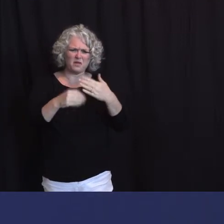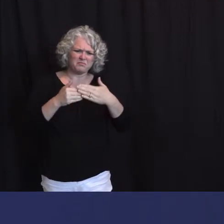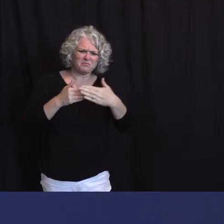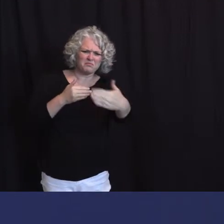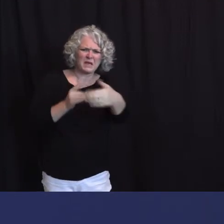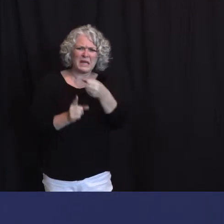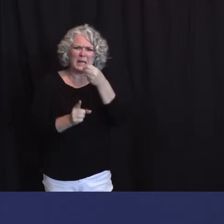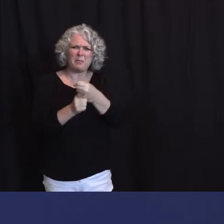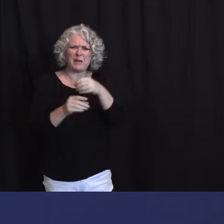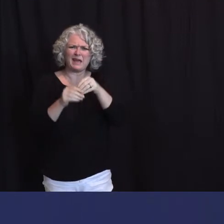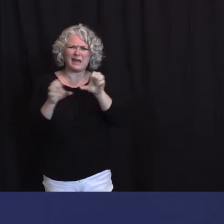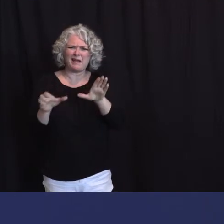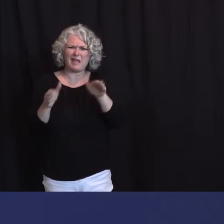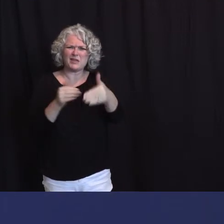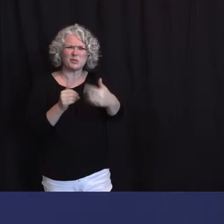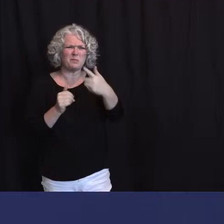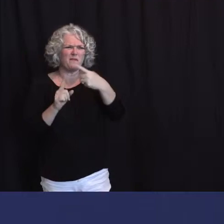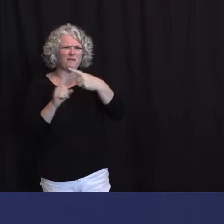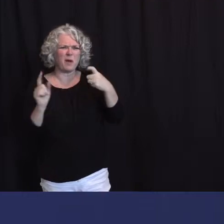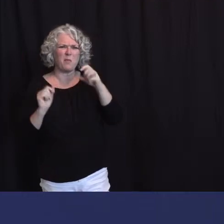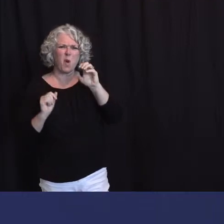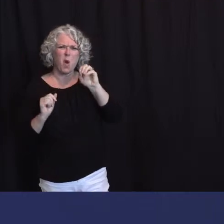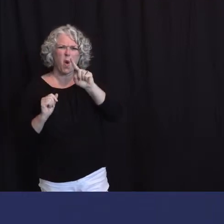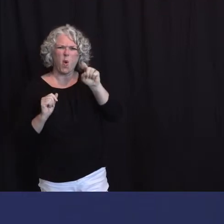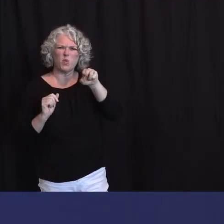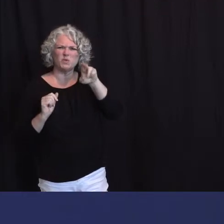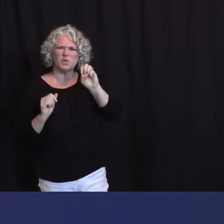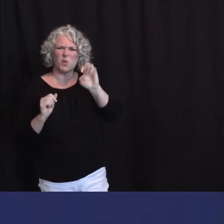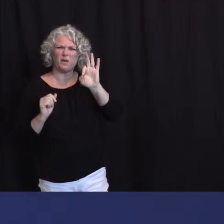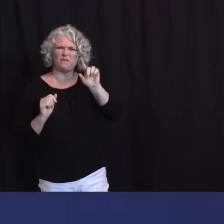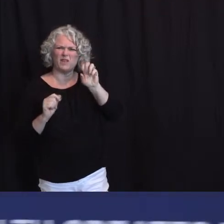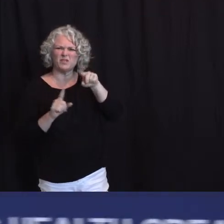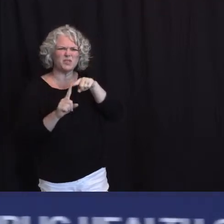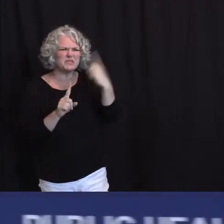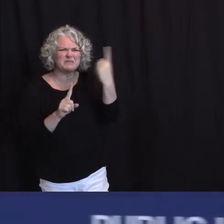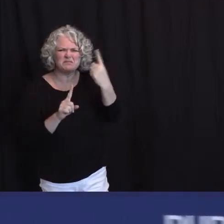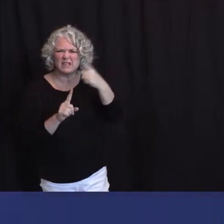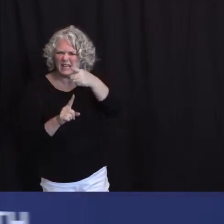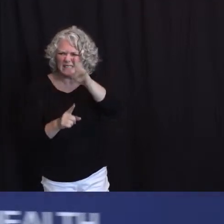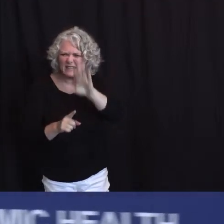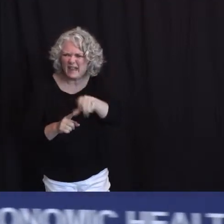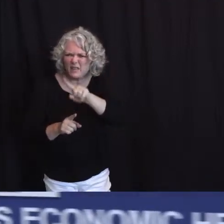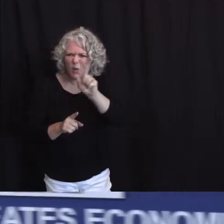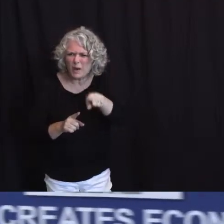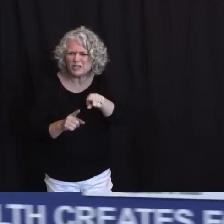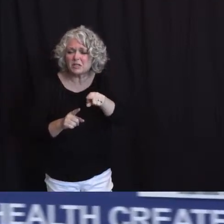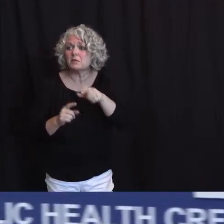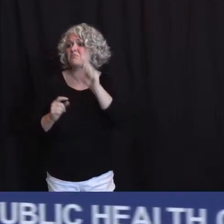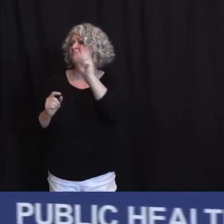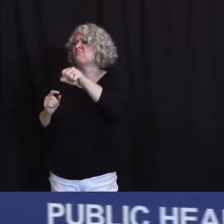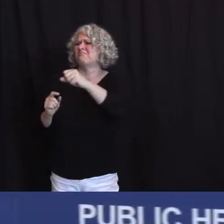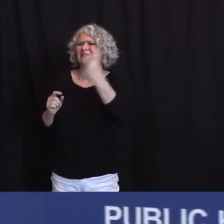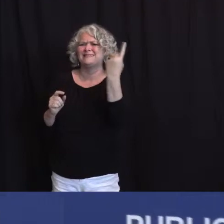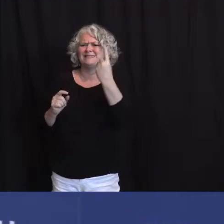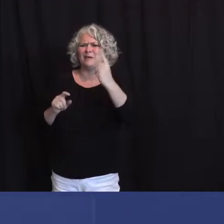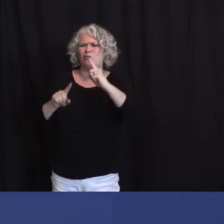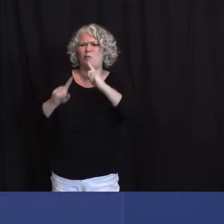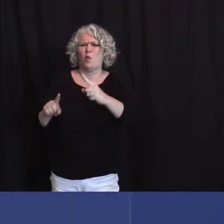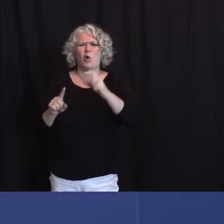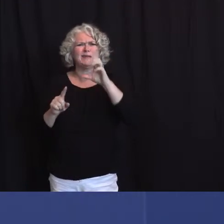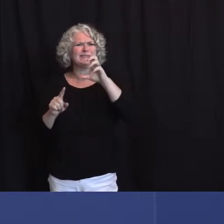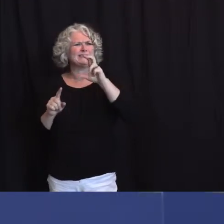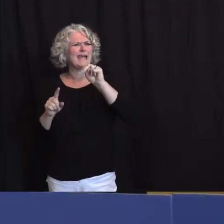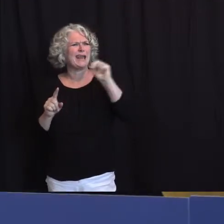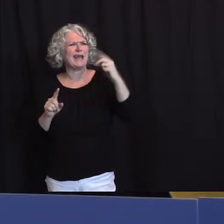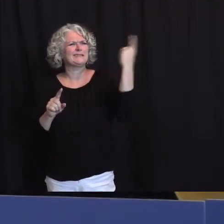in classroom from ozone filters? Is that the question? Brent, is that right? Okay. Yeah, there were some reports from CNN and